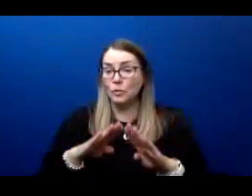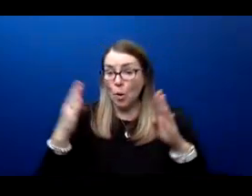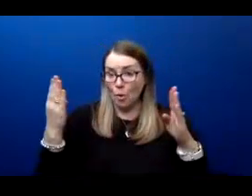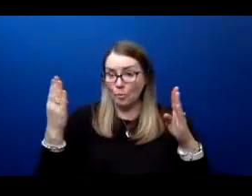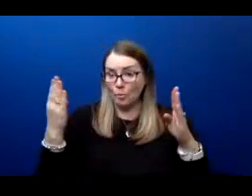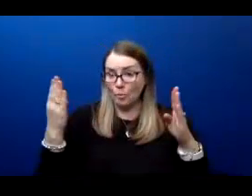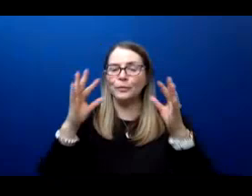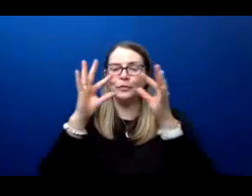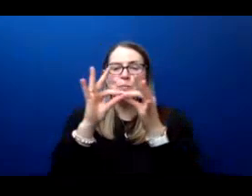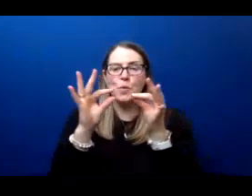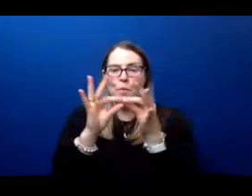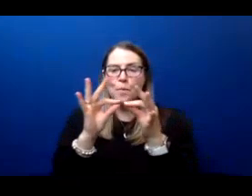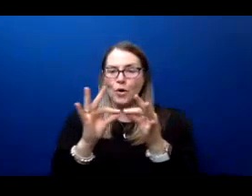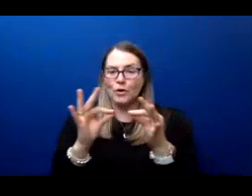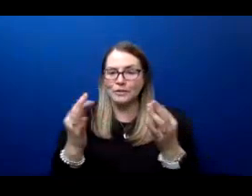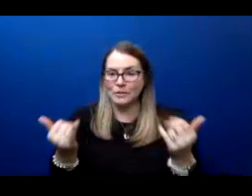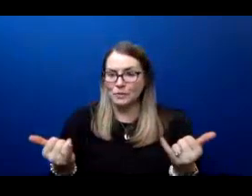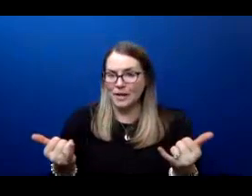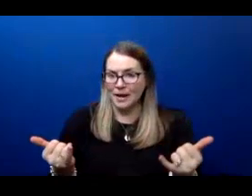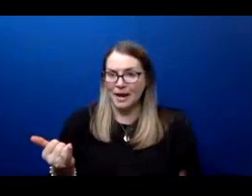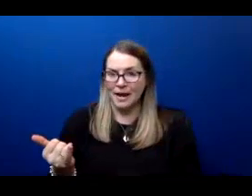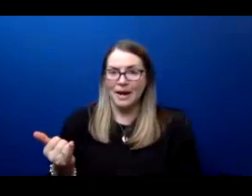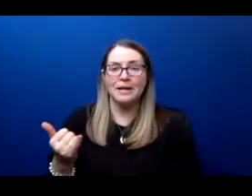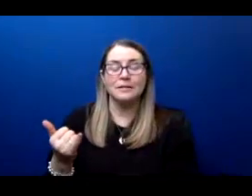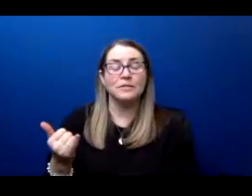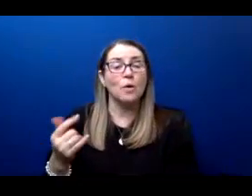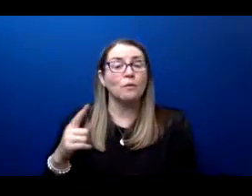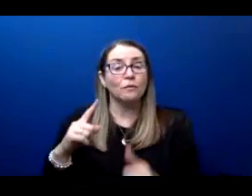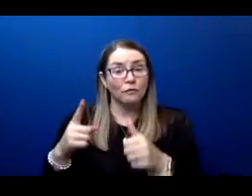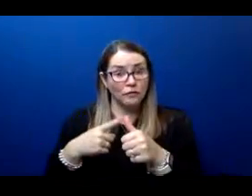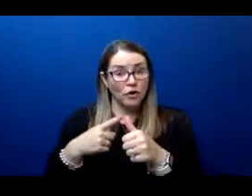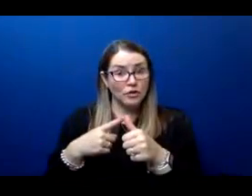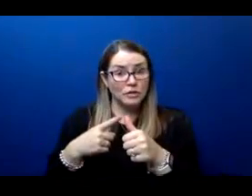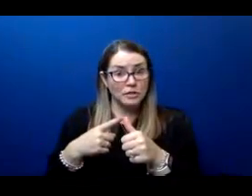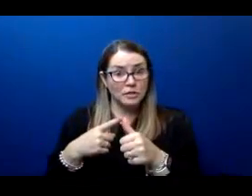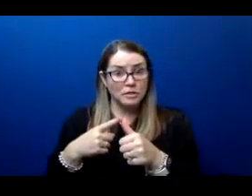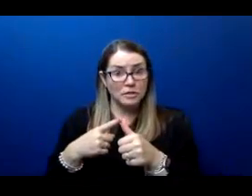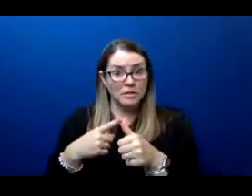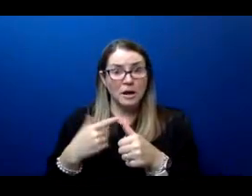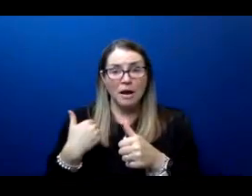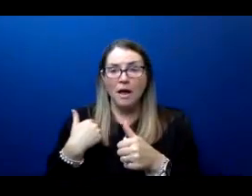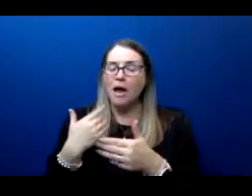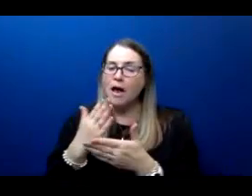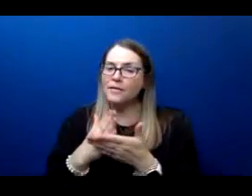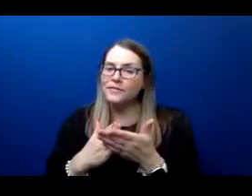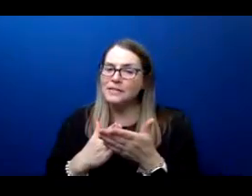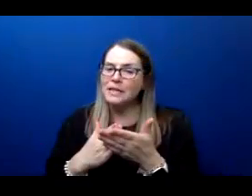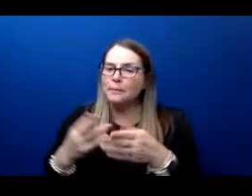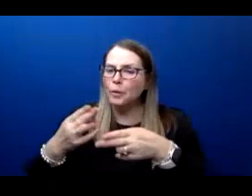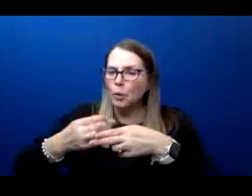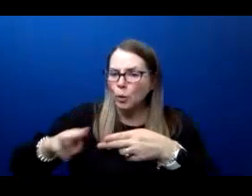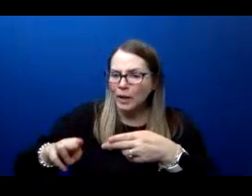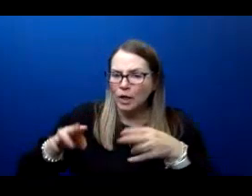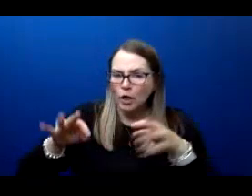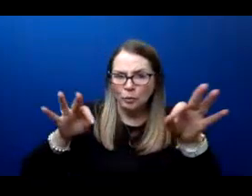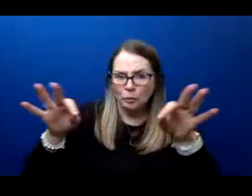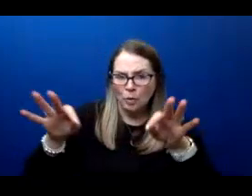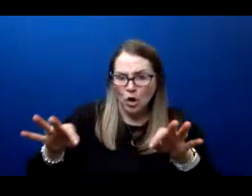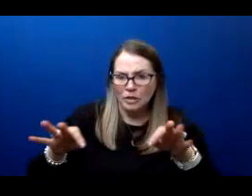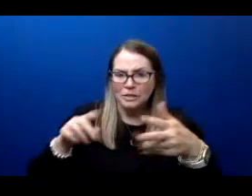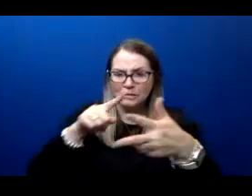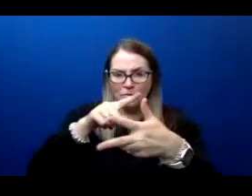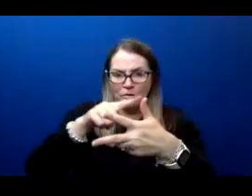opening remarks here today. So first and foremost, I've got a couple of quick remarks, three to be